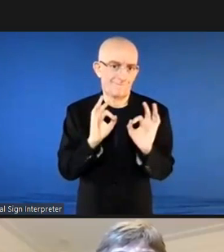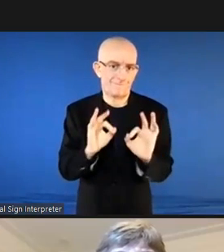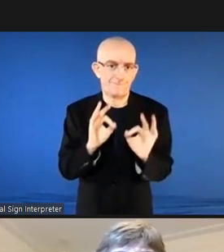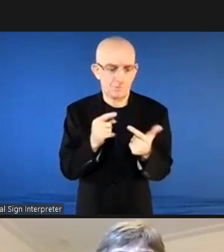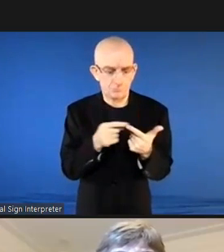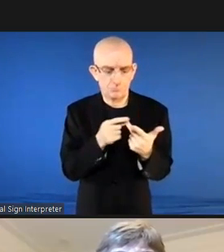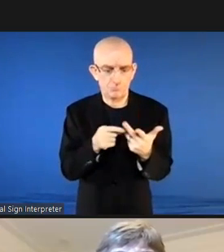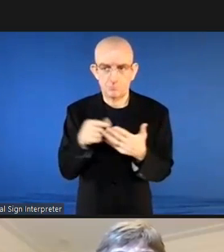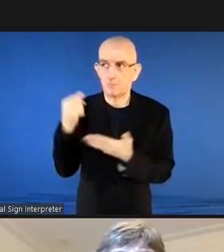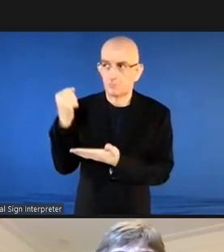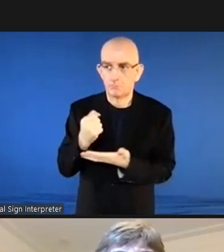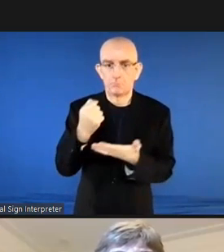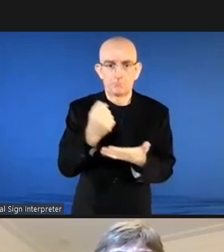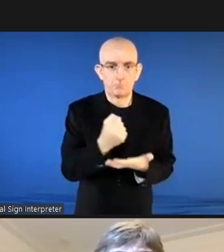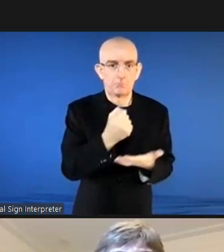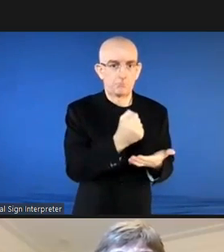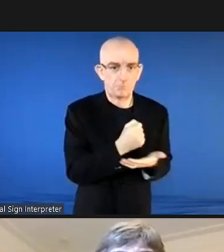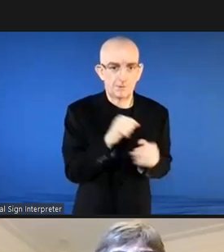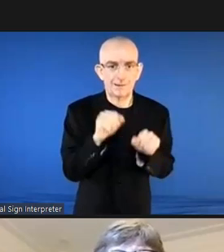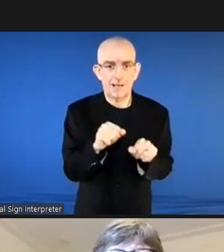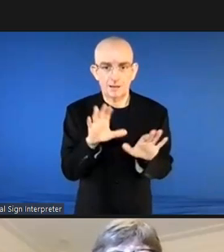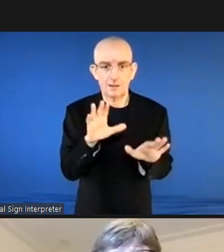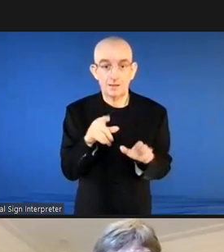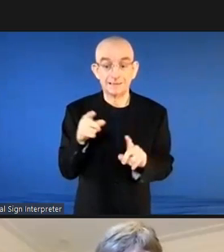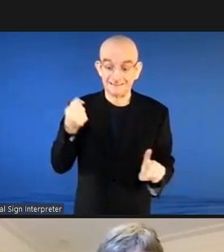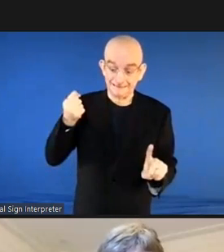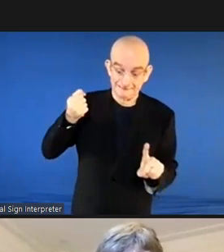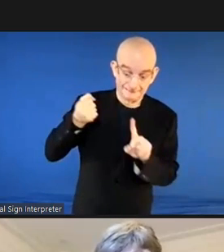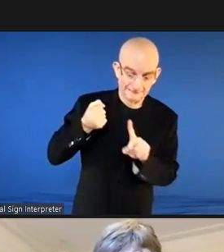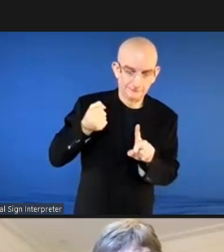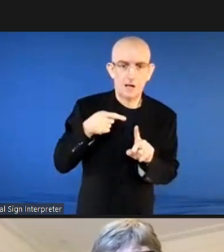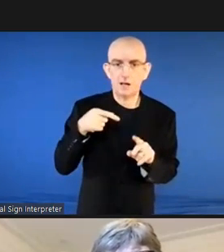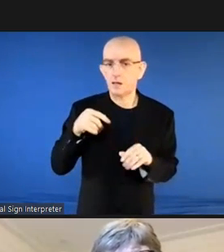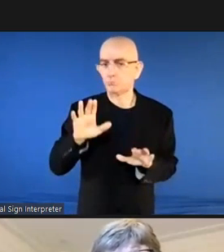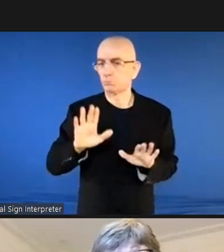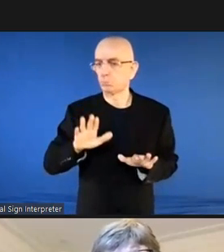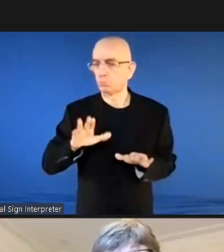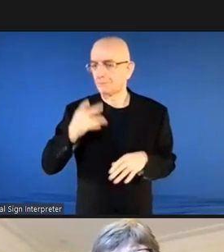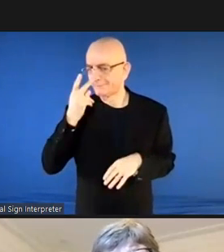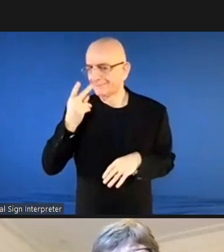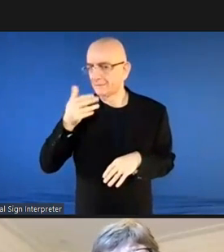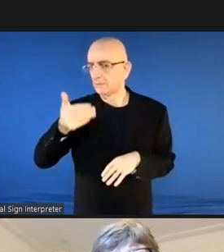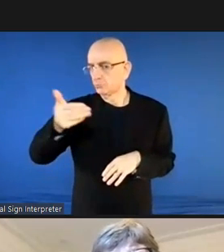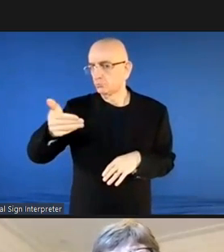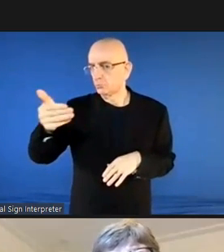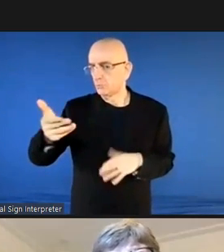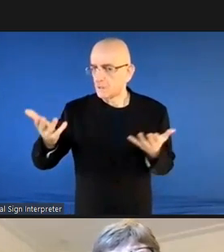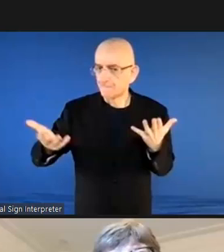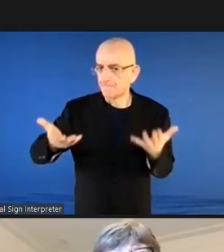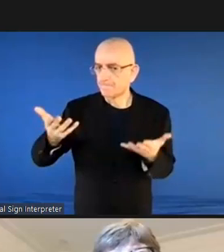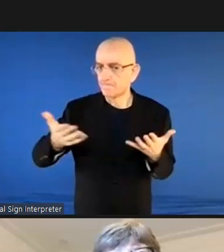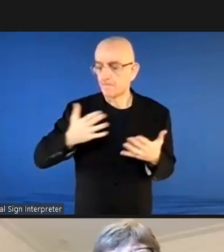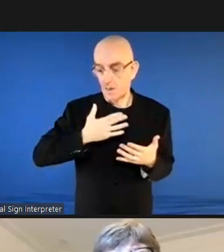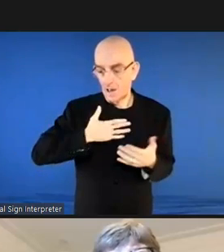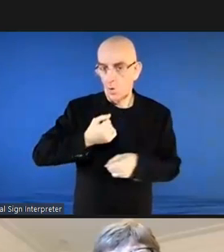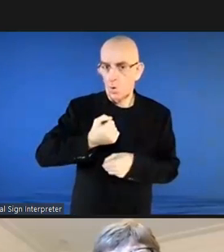immediately impacting on our own direct work, but obviously, you know,